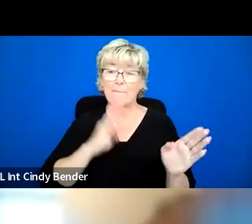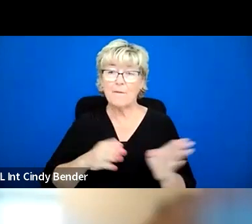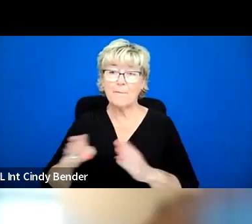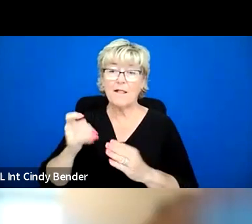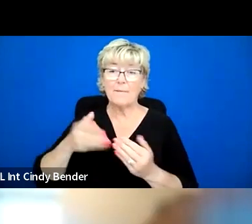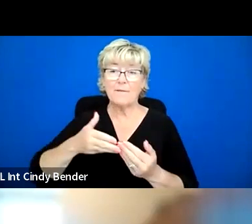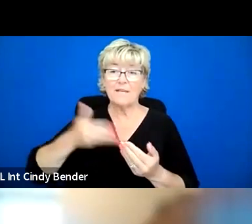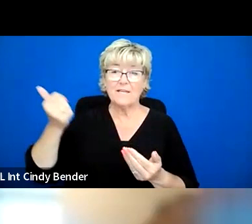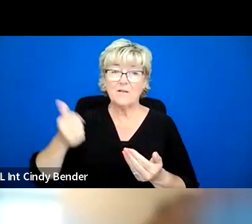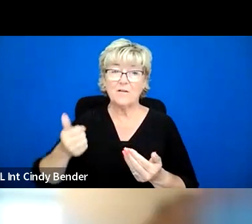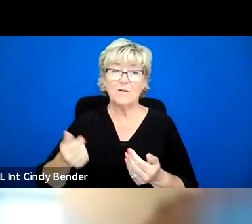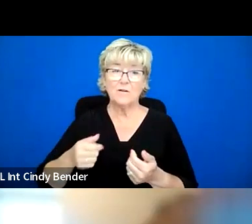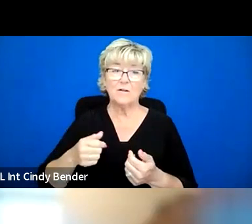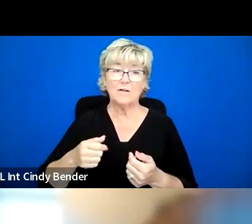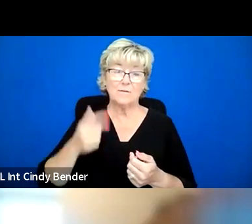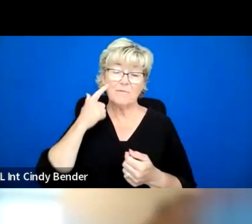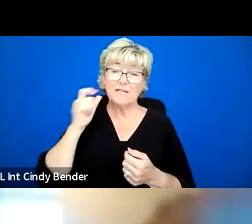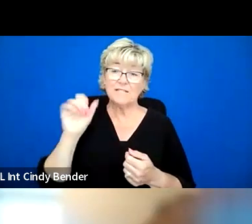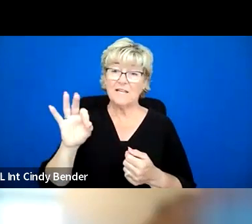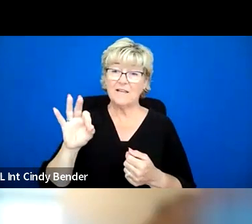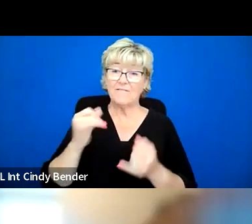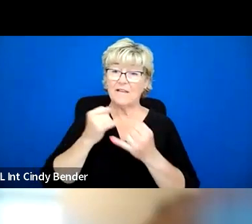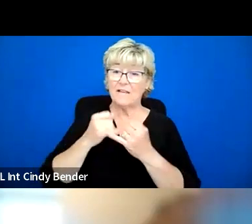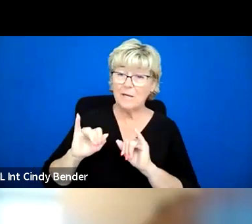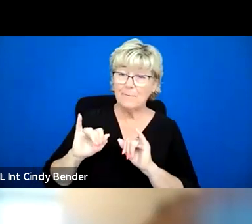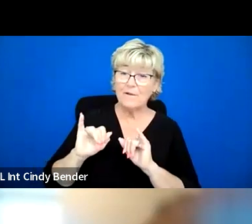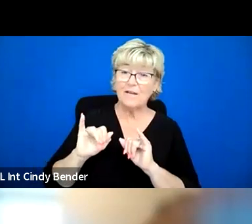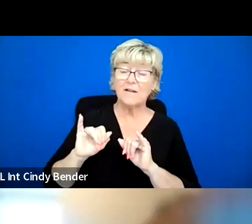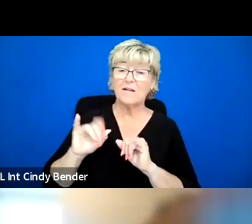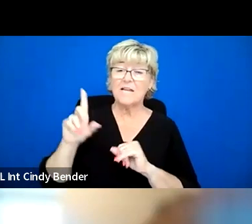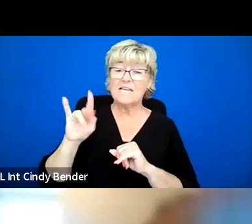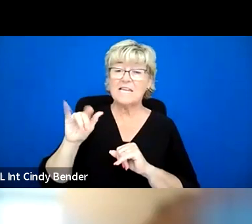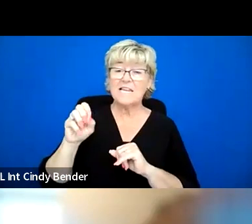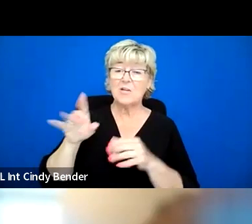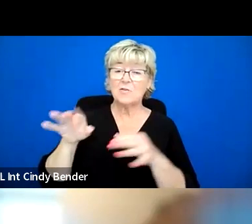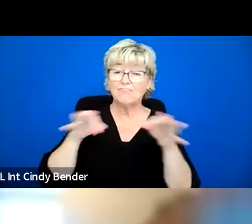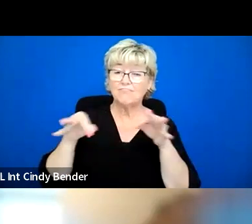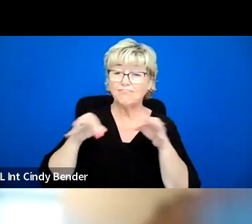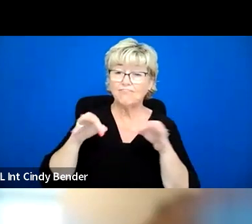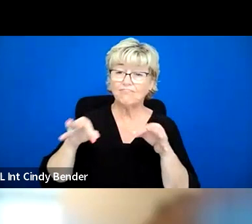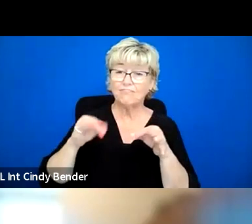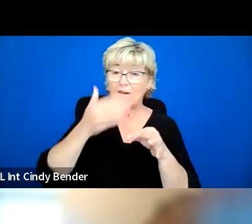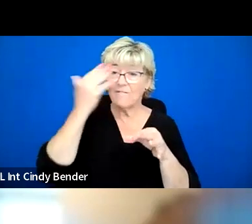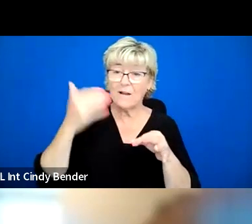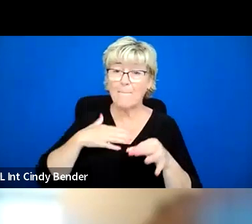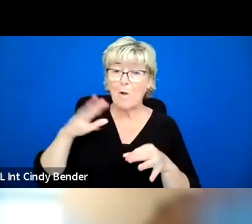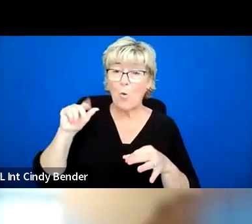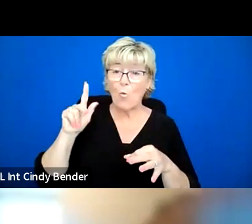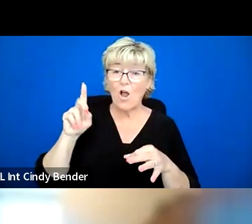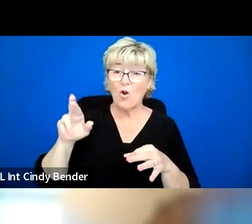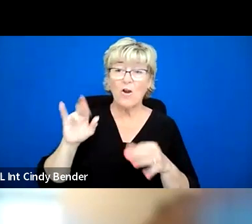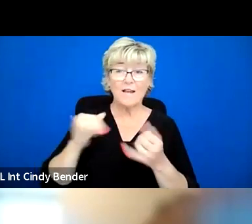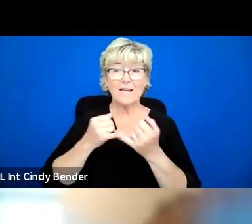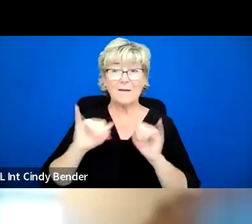bit easier. So because of independence, Denise, you were describing even about forgetting my walker. That's my